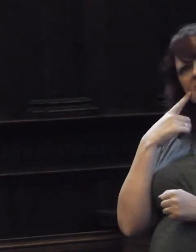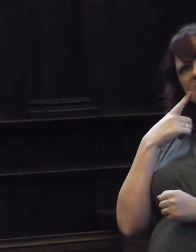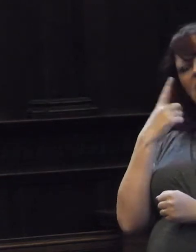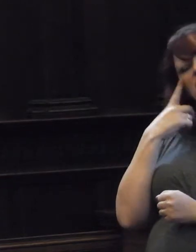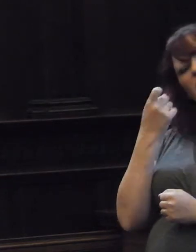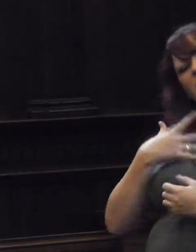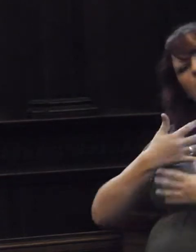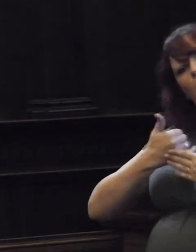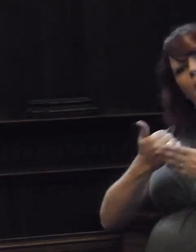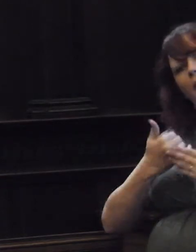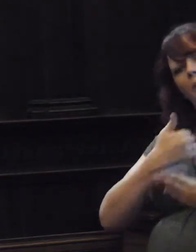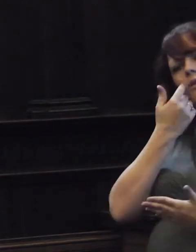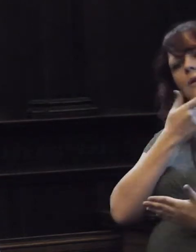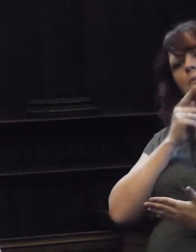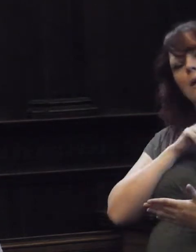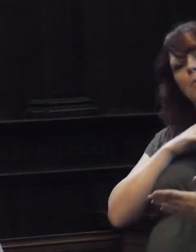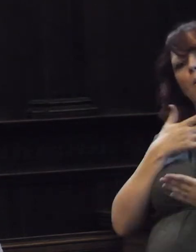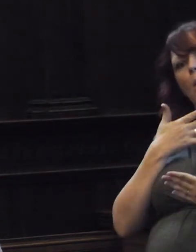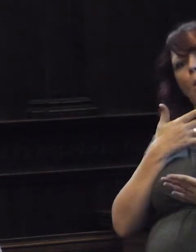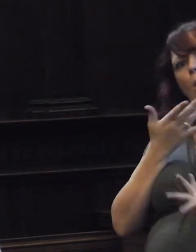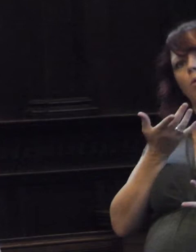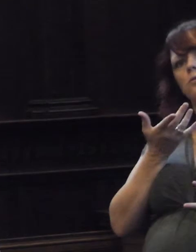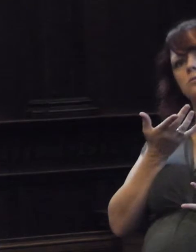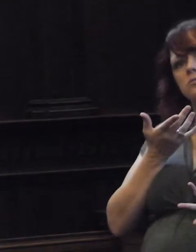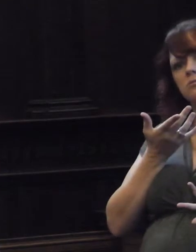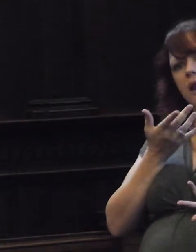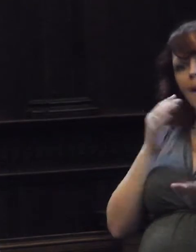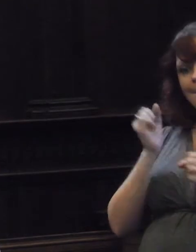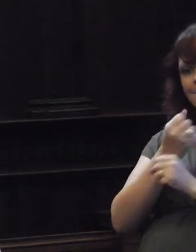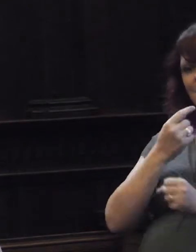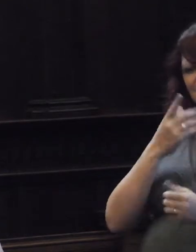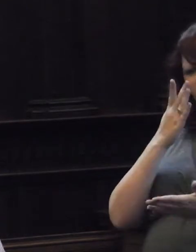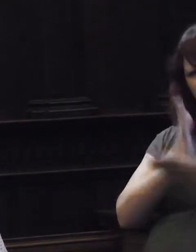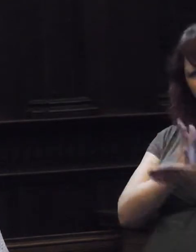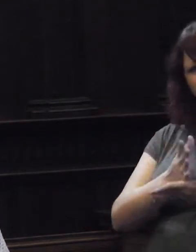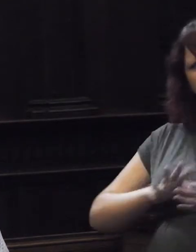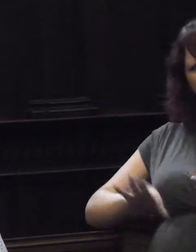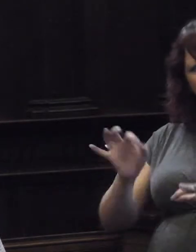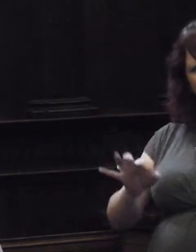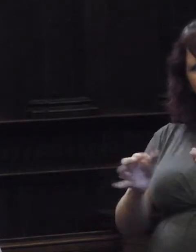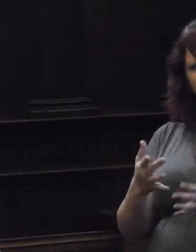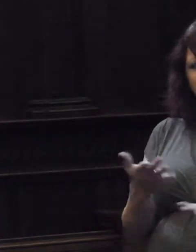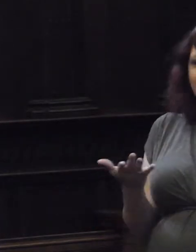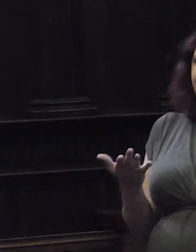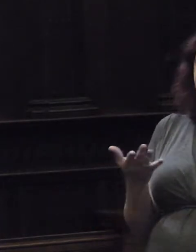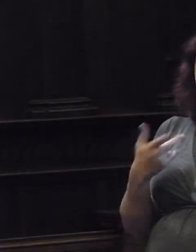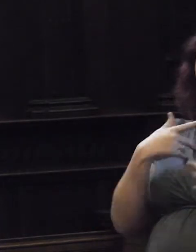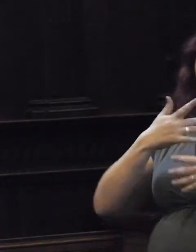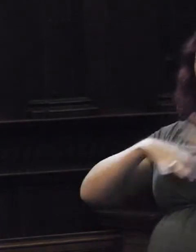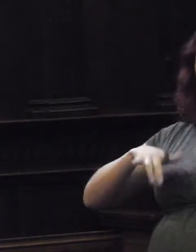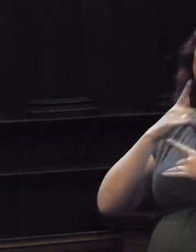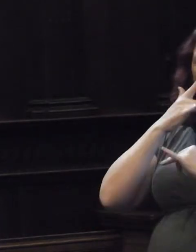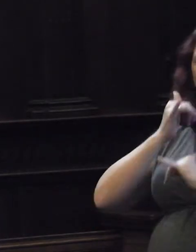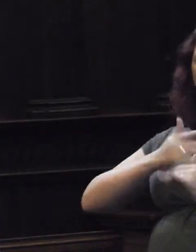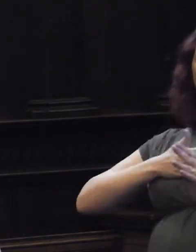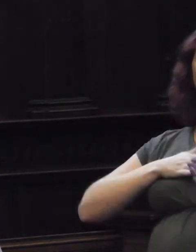informed choices? Only time will tell, but from a student evaluation on knife crime awareness,